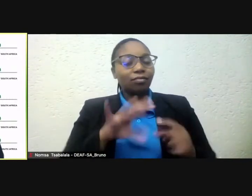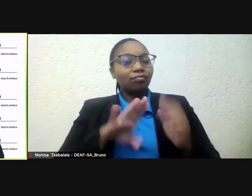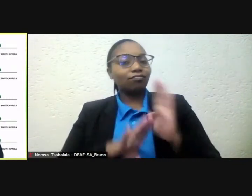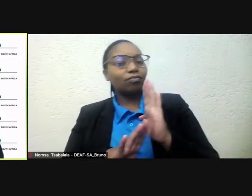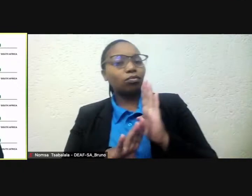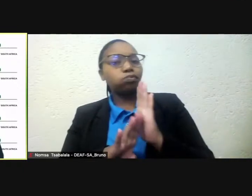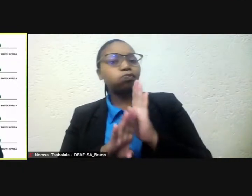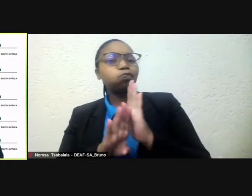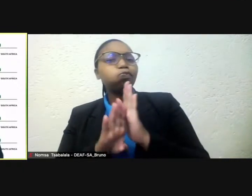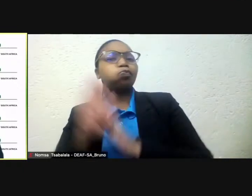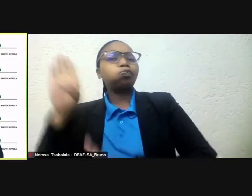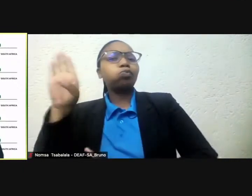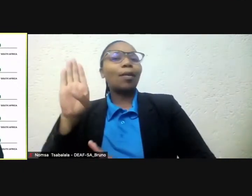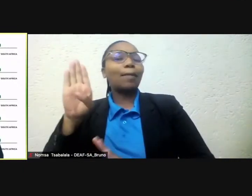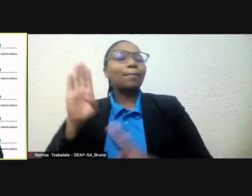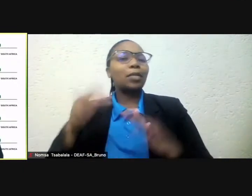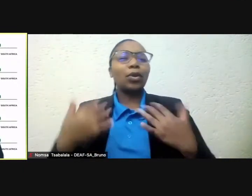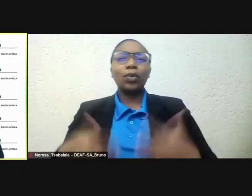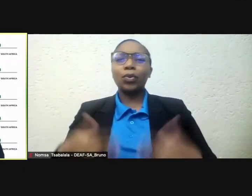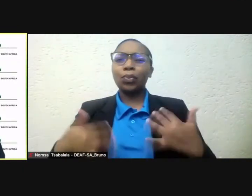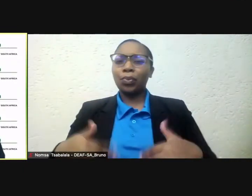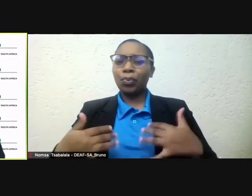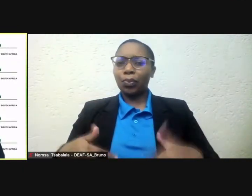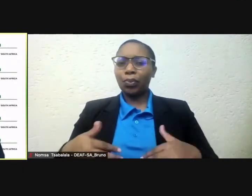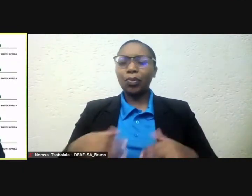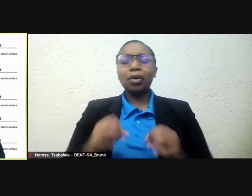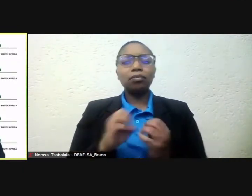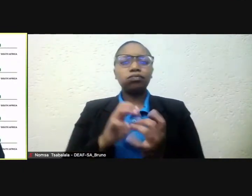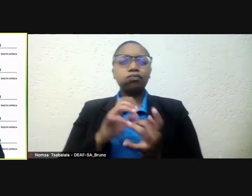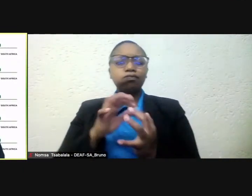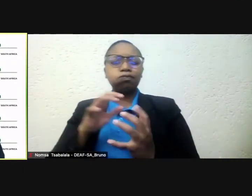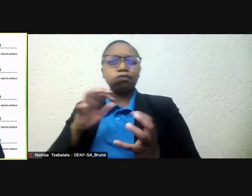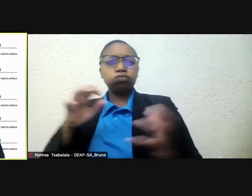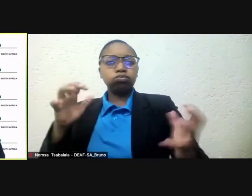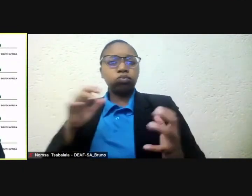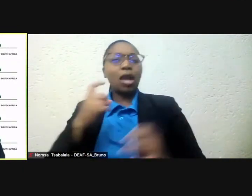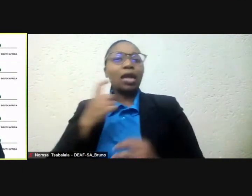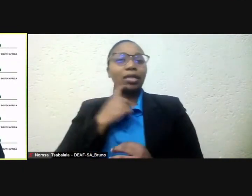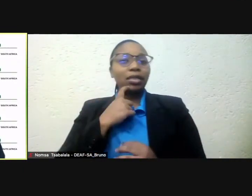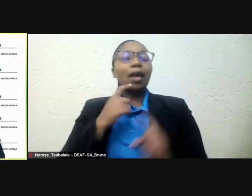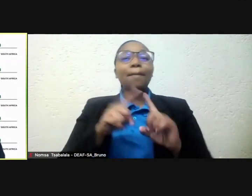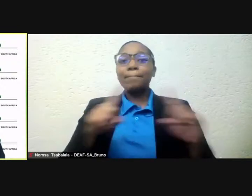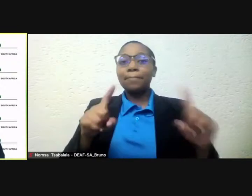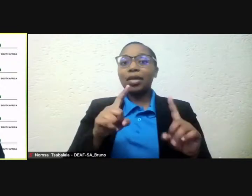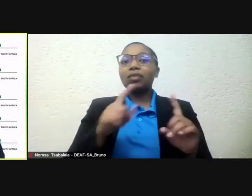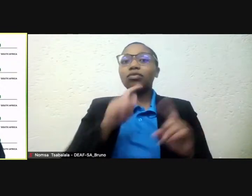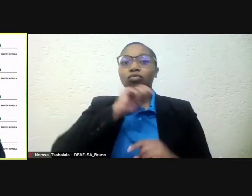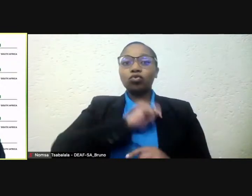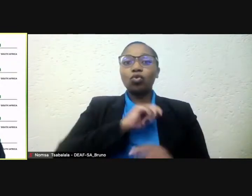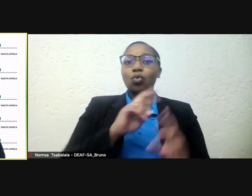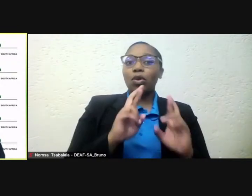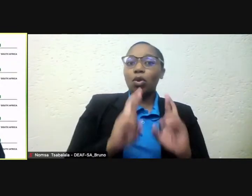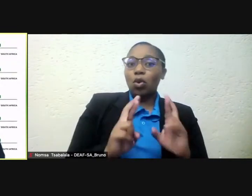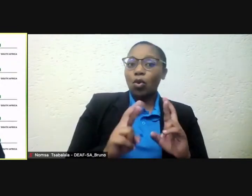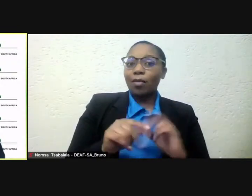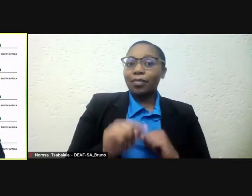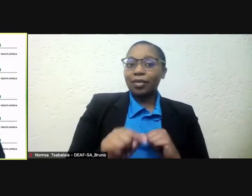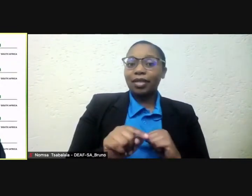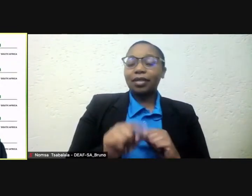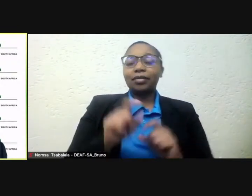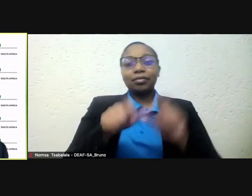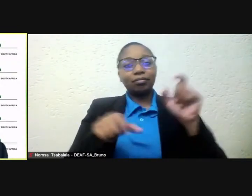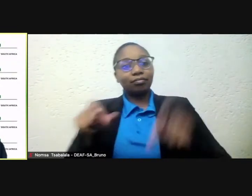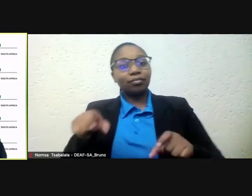a rapid rise in cases, but we hope that the mild nature of the illnesses amongst those who